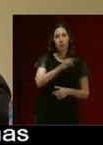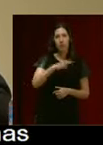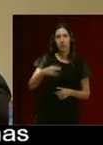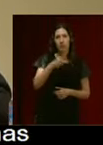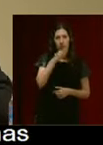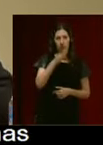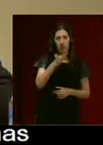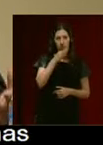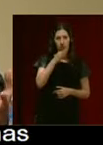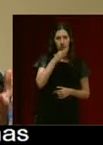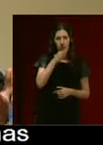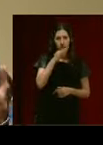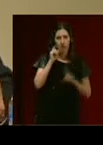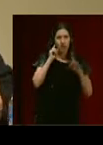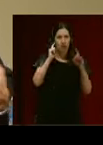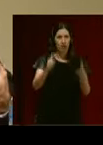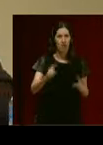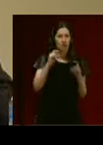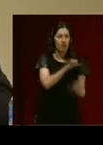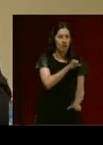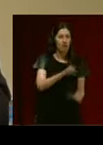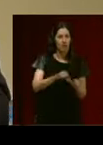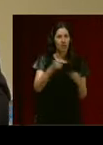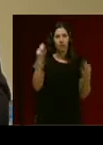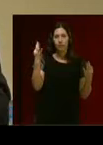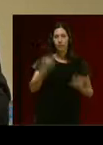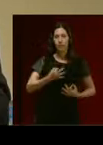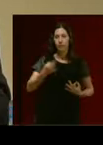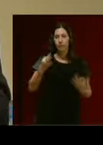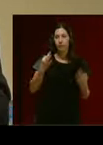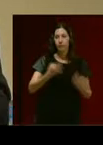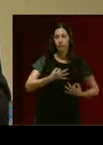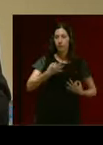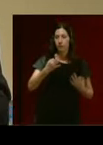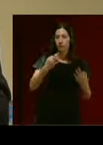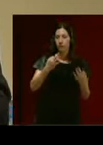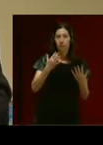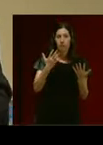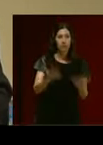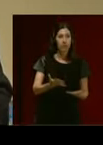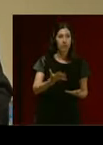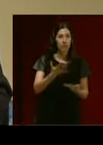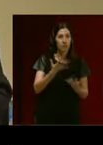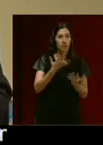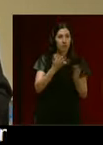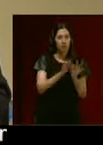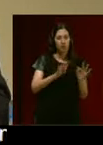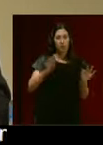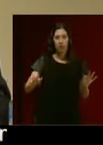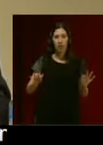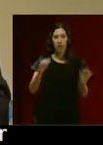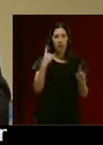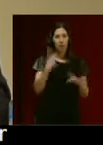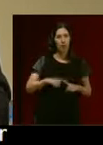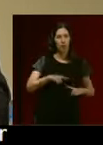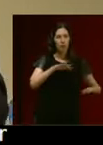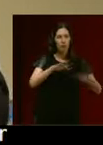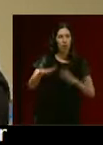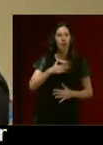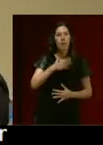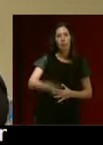real technological background. That is the first result of this